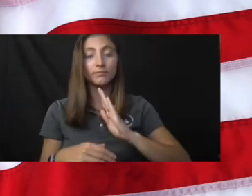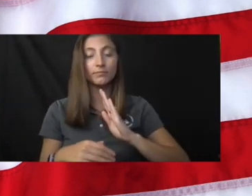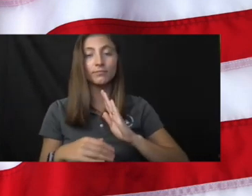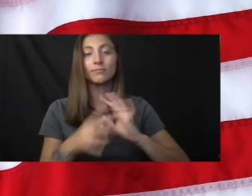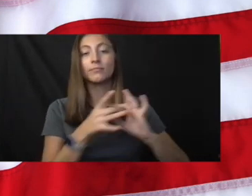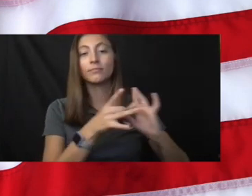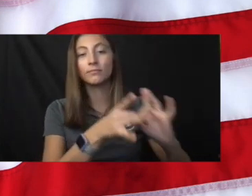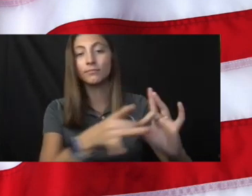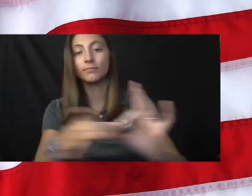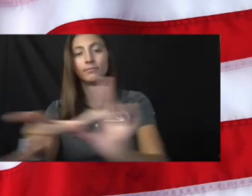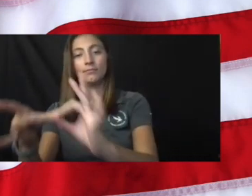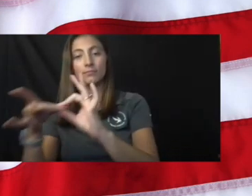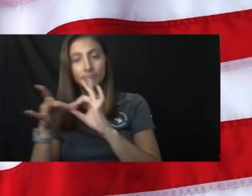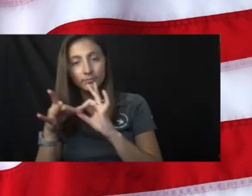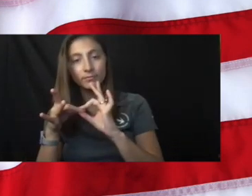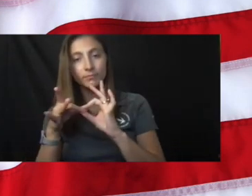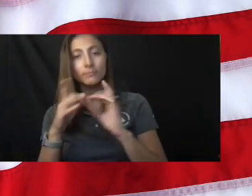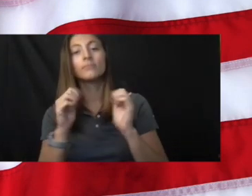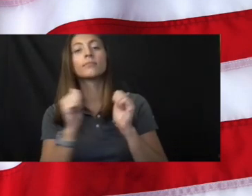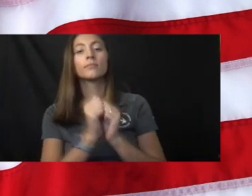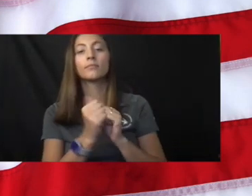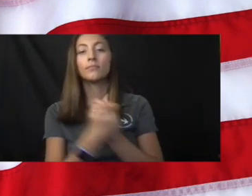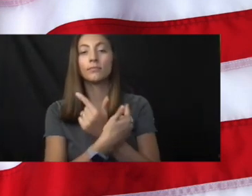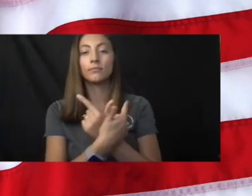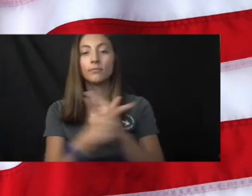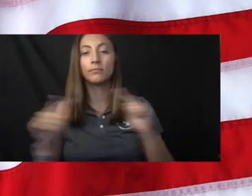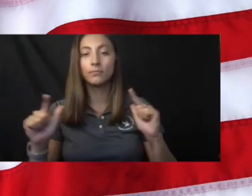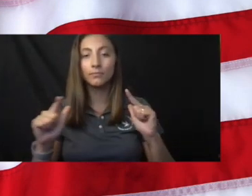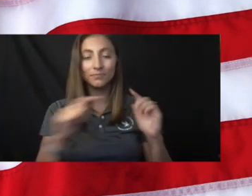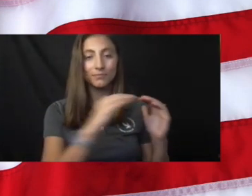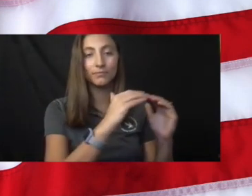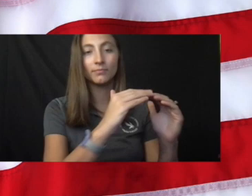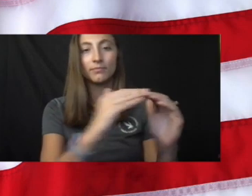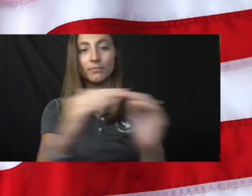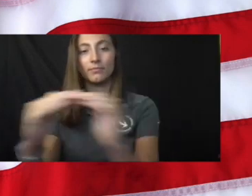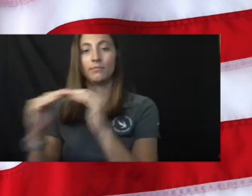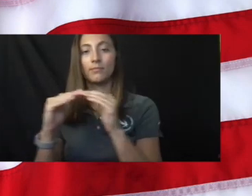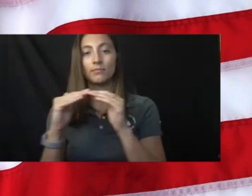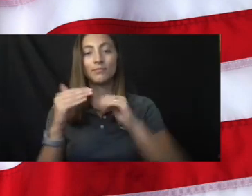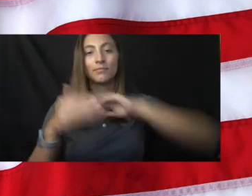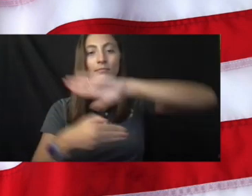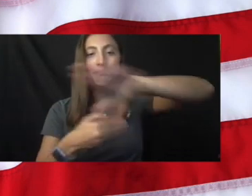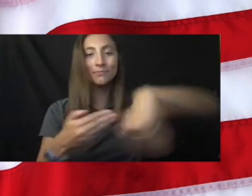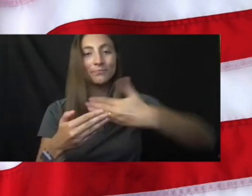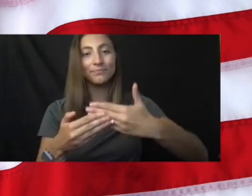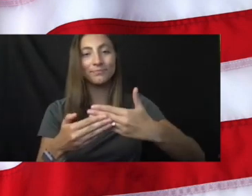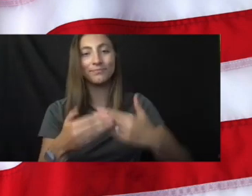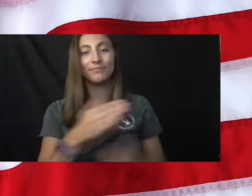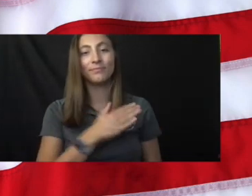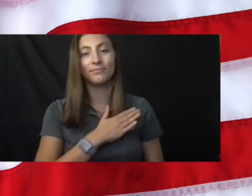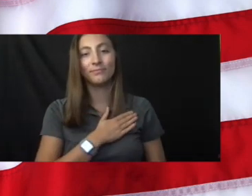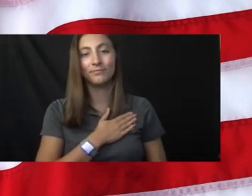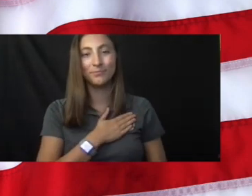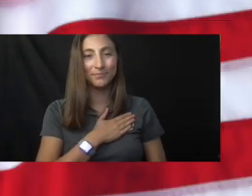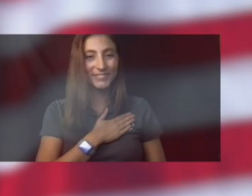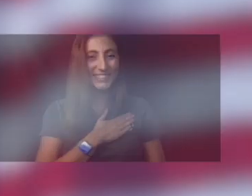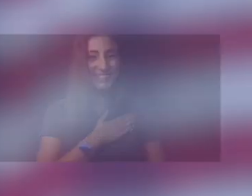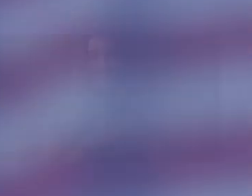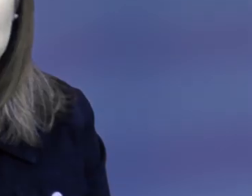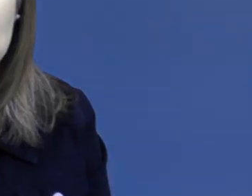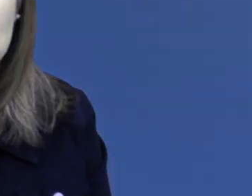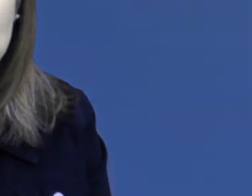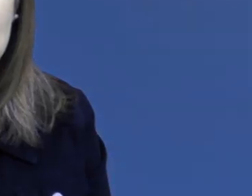God, indivisible, with liberty and justice for all.